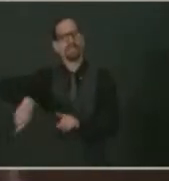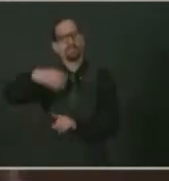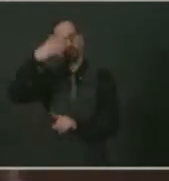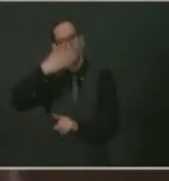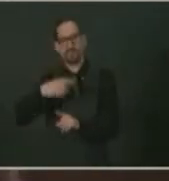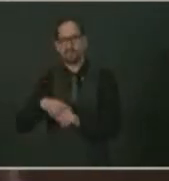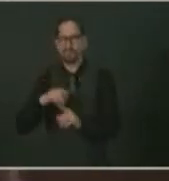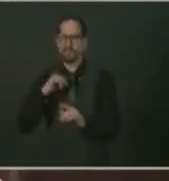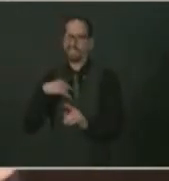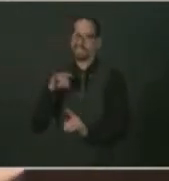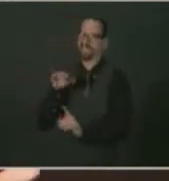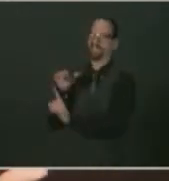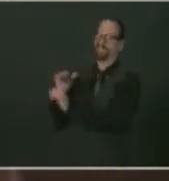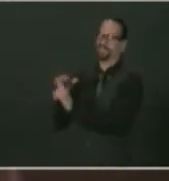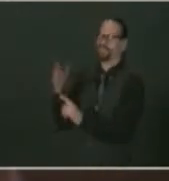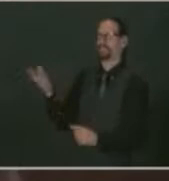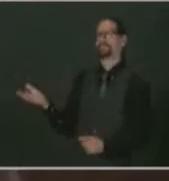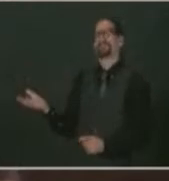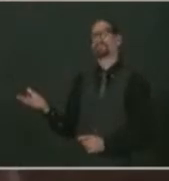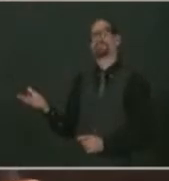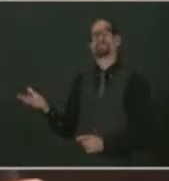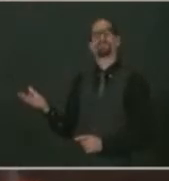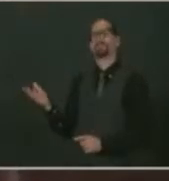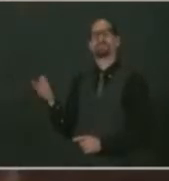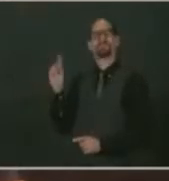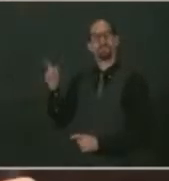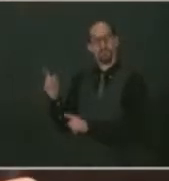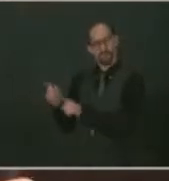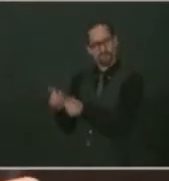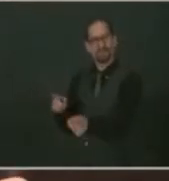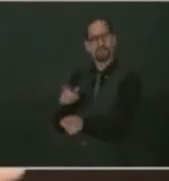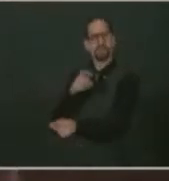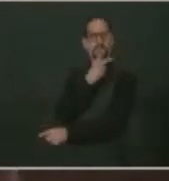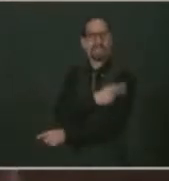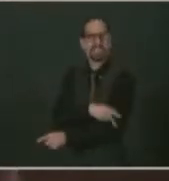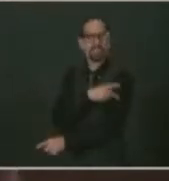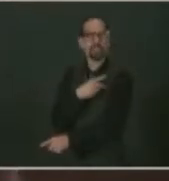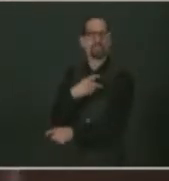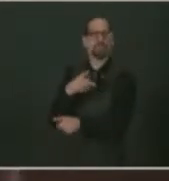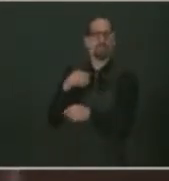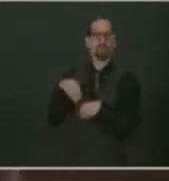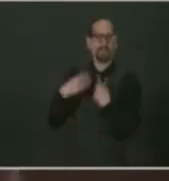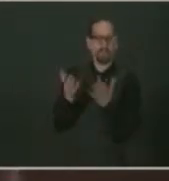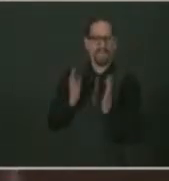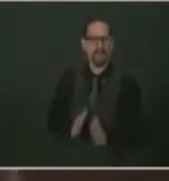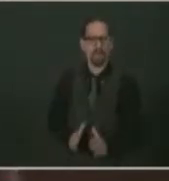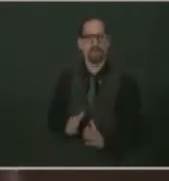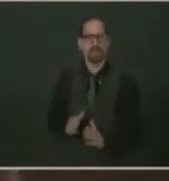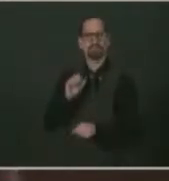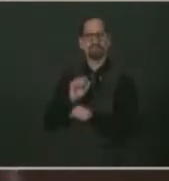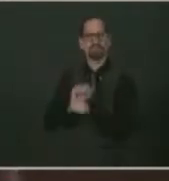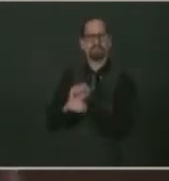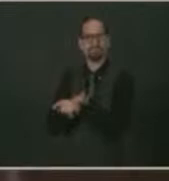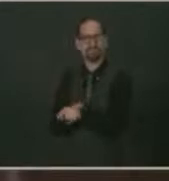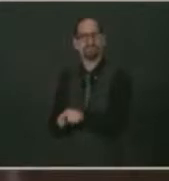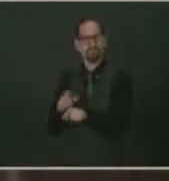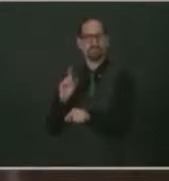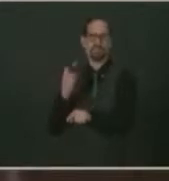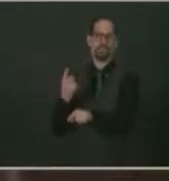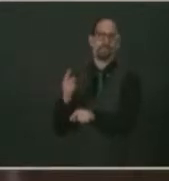were outpatient providers, because the hospitals have been great partners in helping to get other